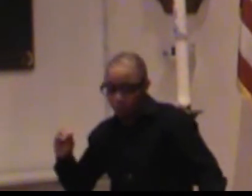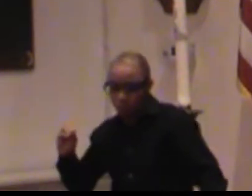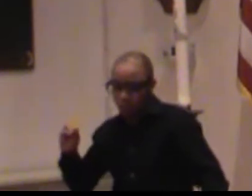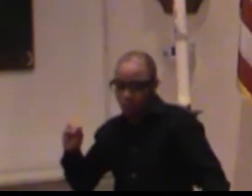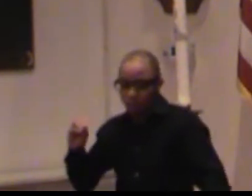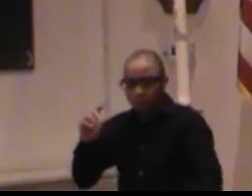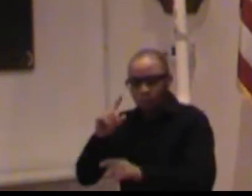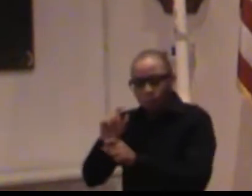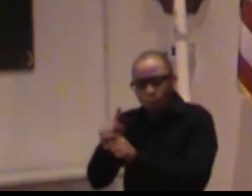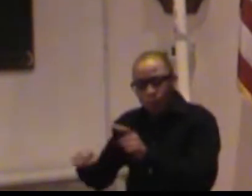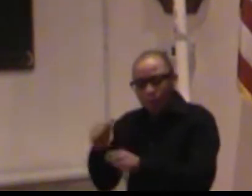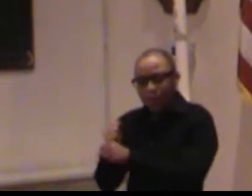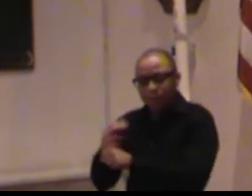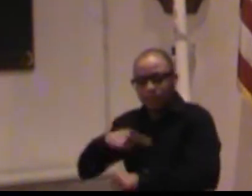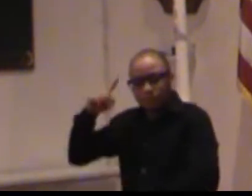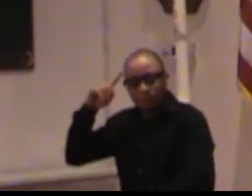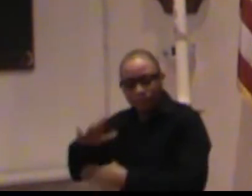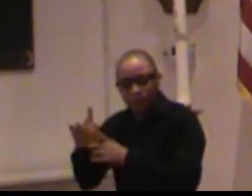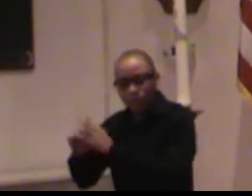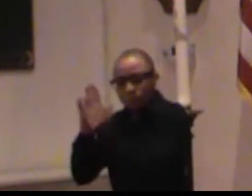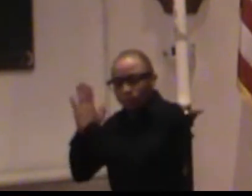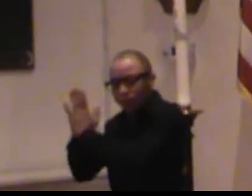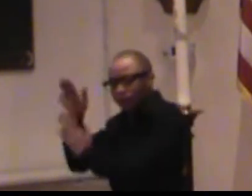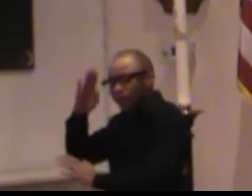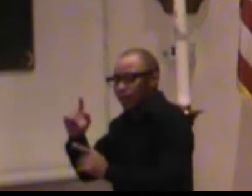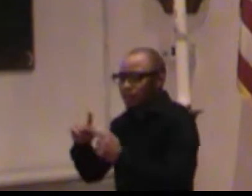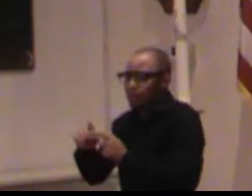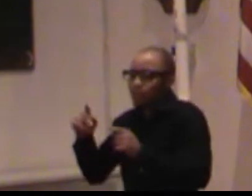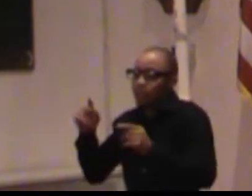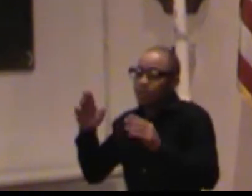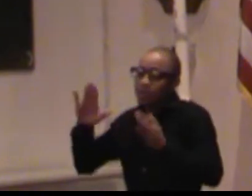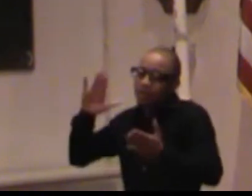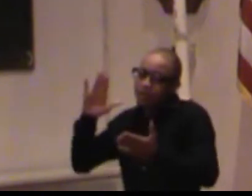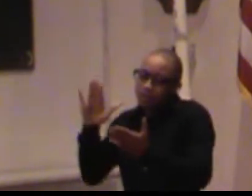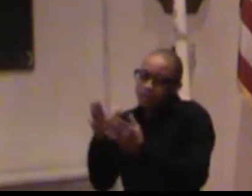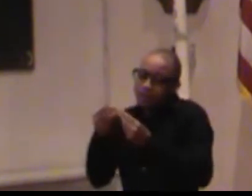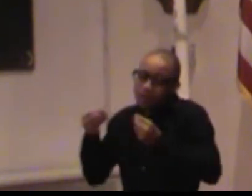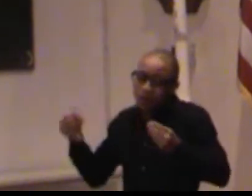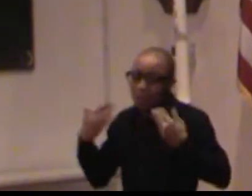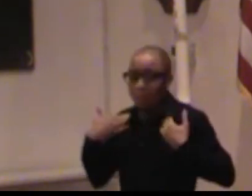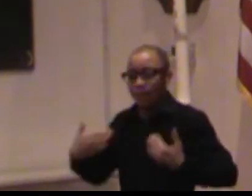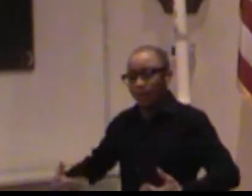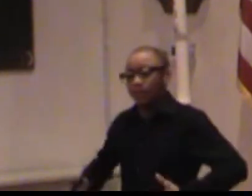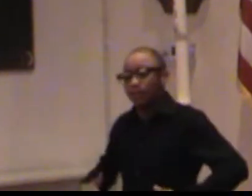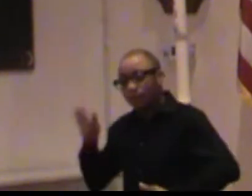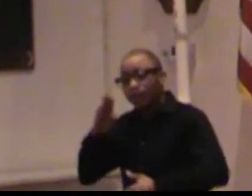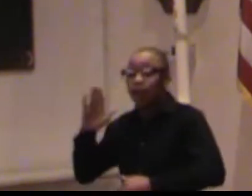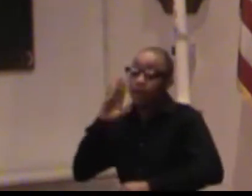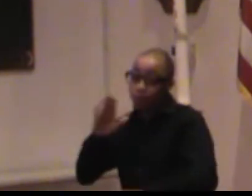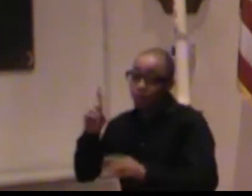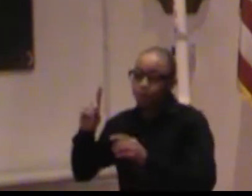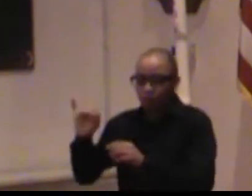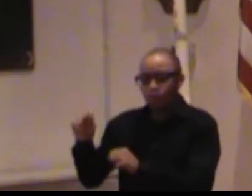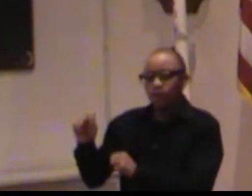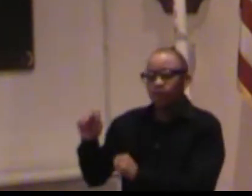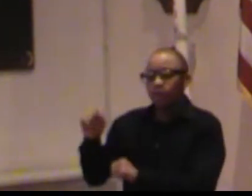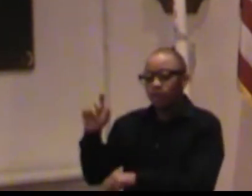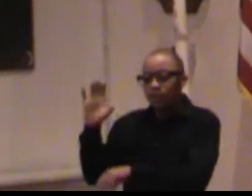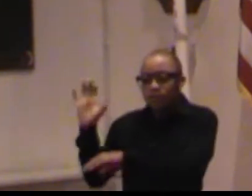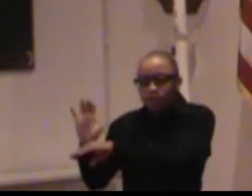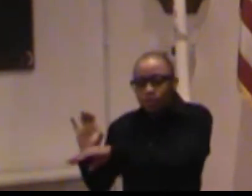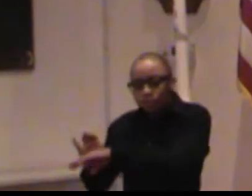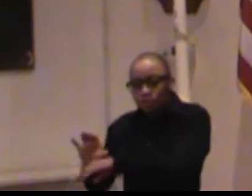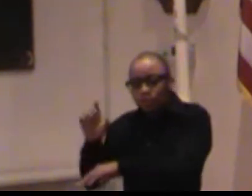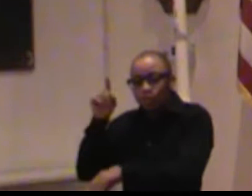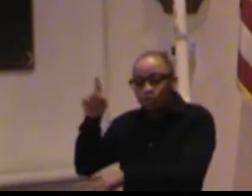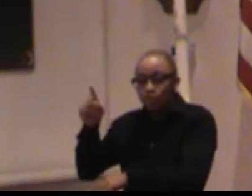us believe that when we offer a prayer to God to heal our bodies, God will do just that. Church, I like to